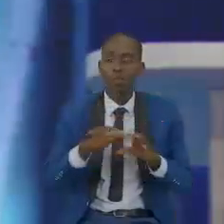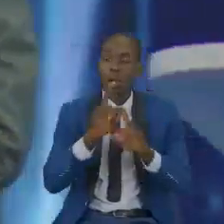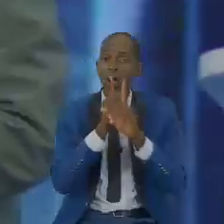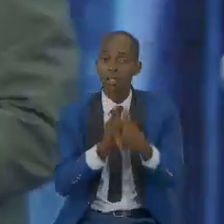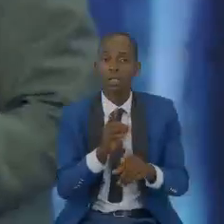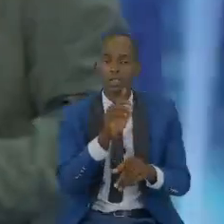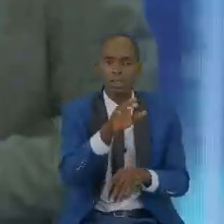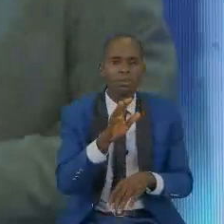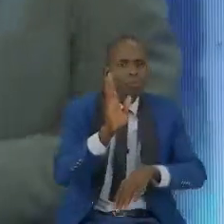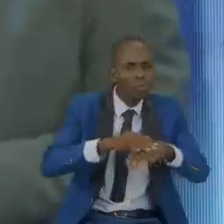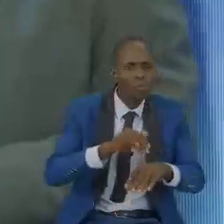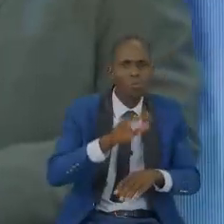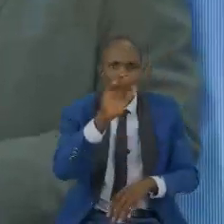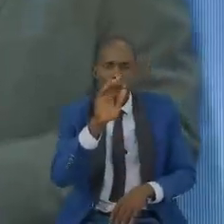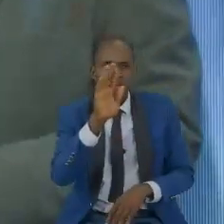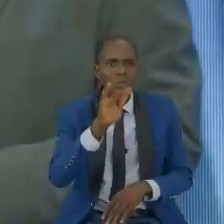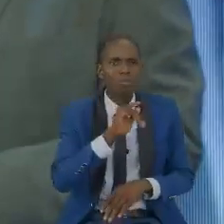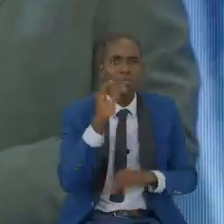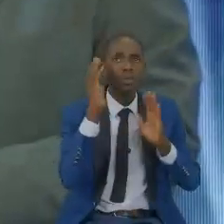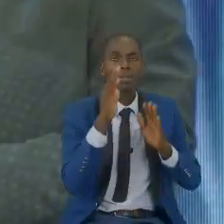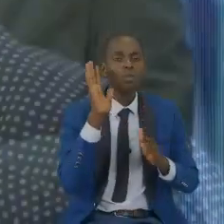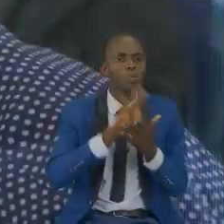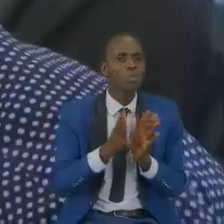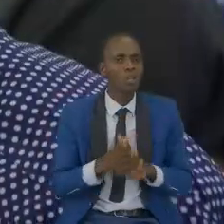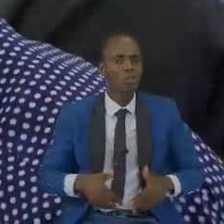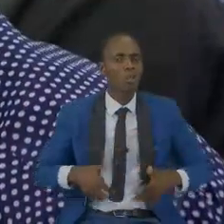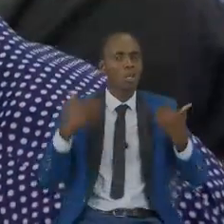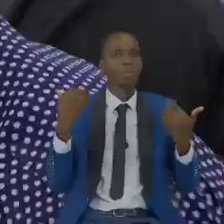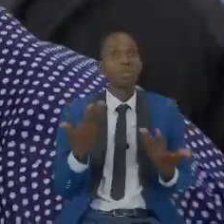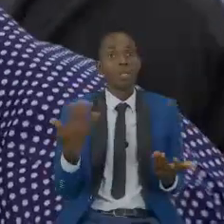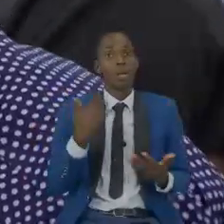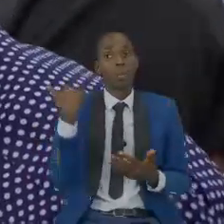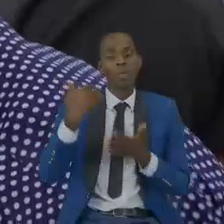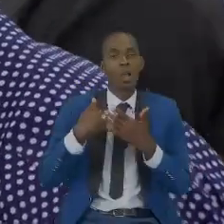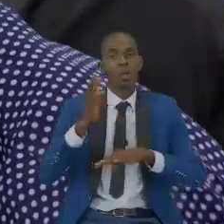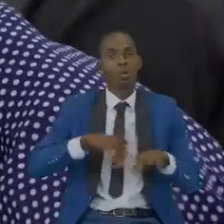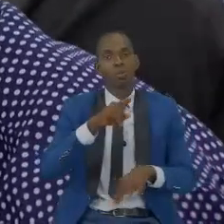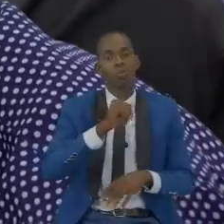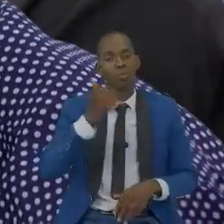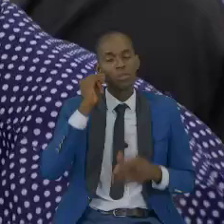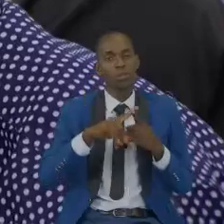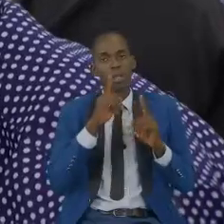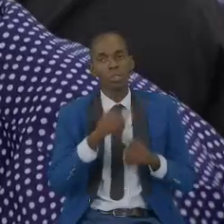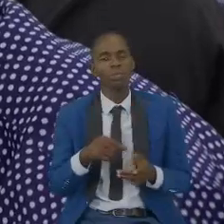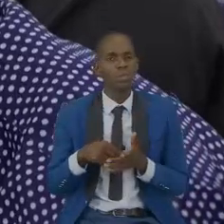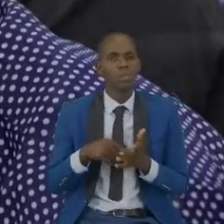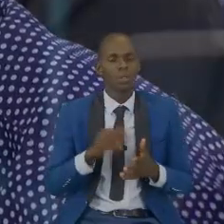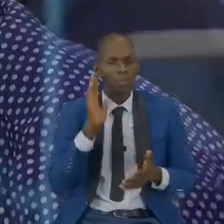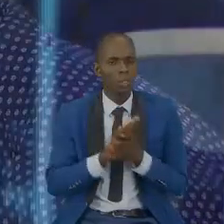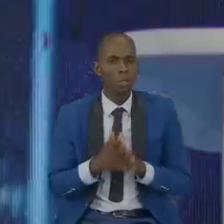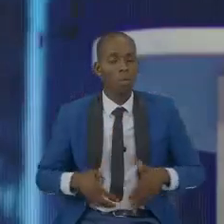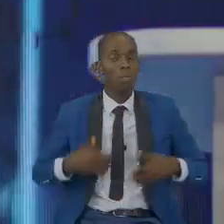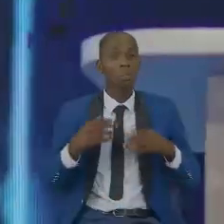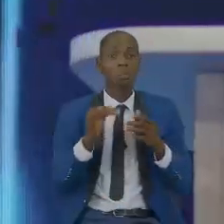are frustrated, and they're panicking, and they're crying, and they're shouting. But you know, the woman, she just